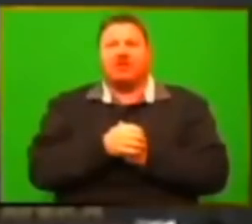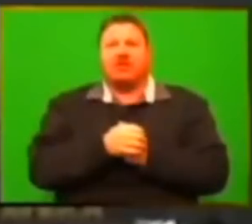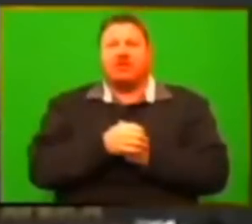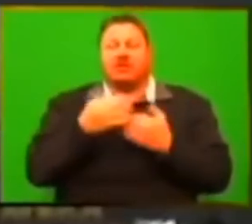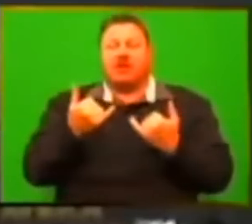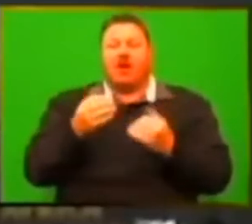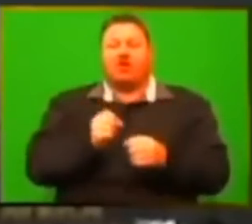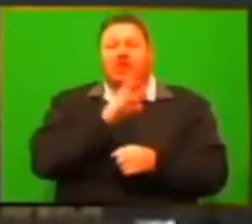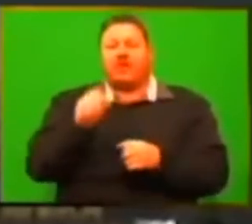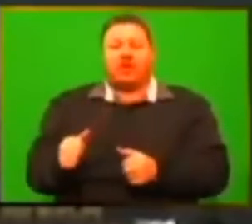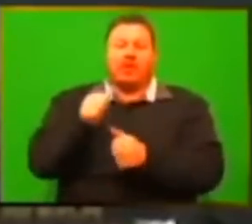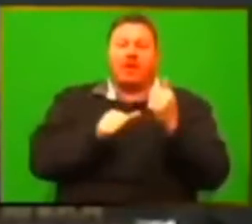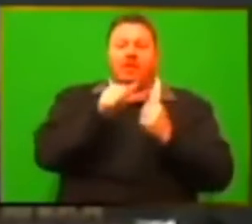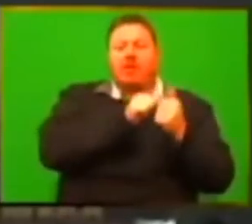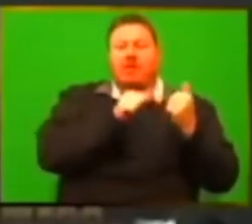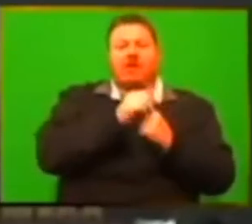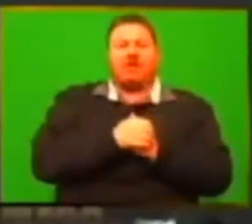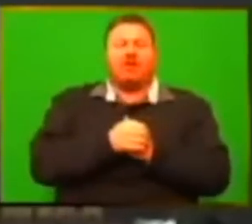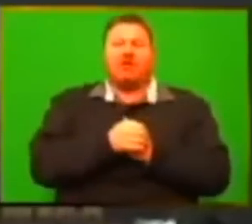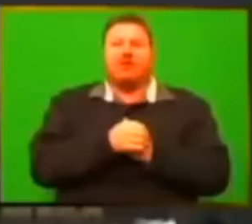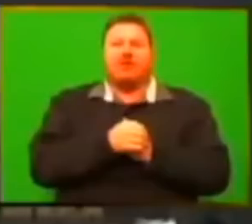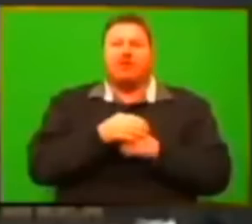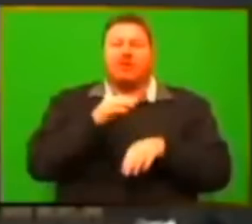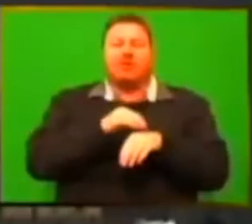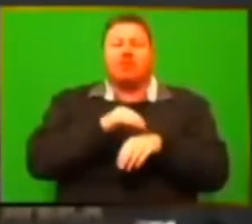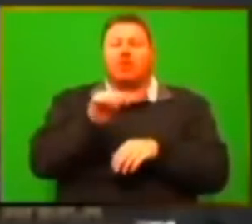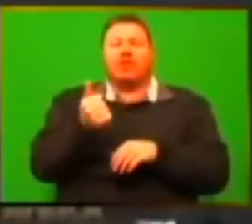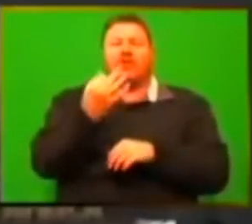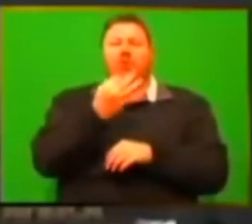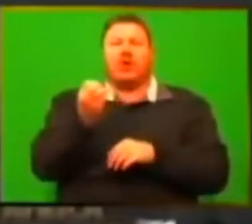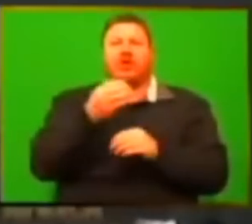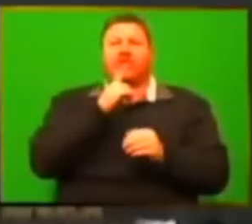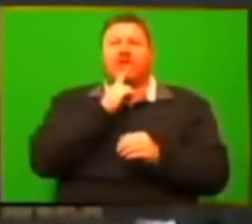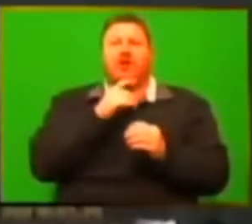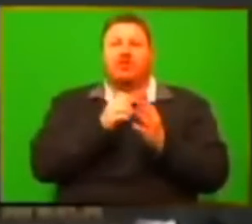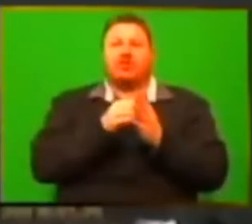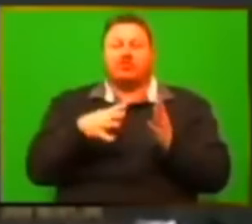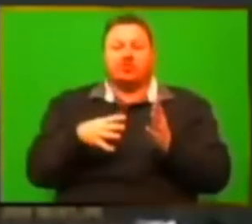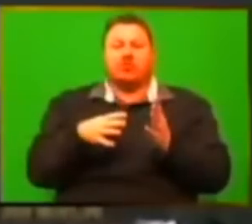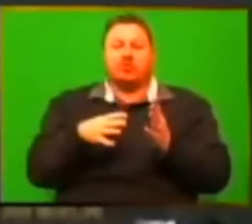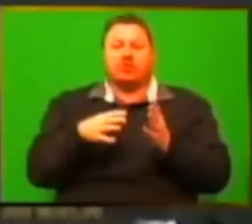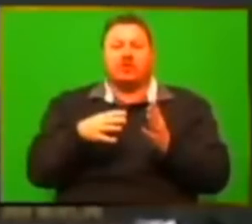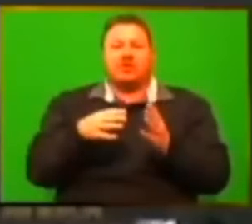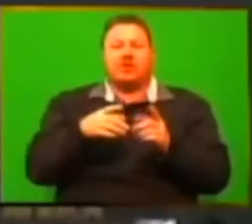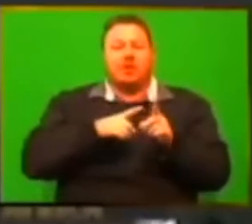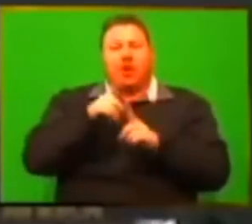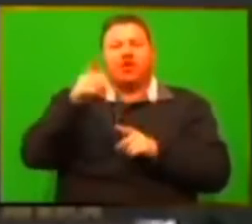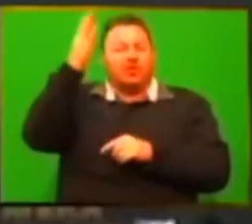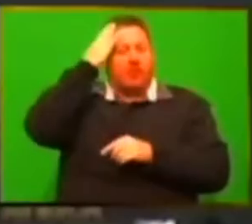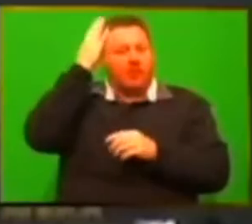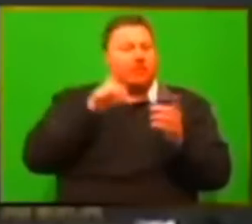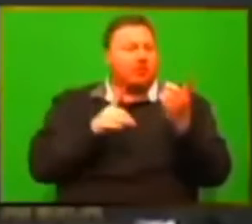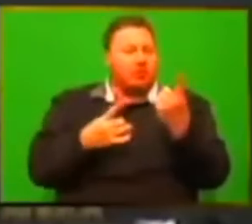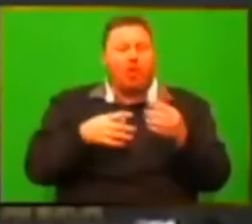as South Africa? Mr. President, there are more than 300,000 students who have passed and attained their certificates,